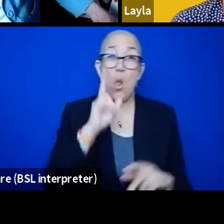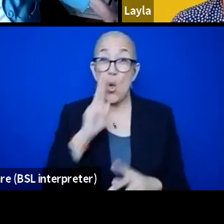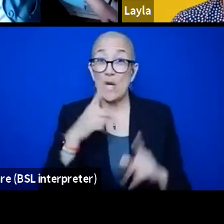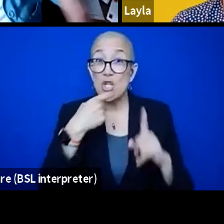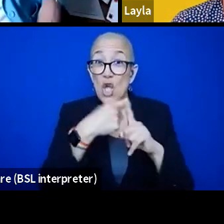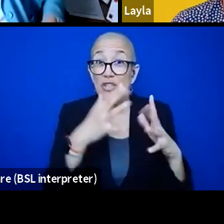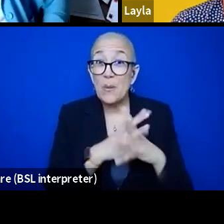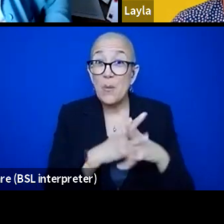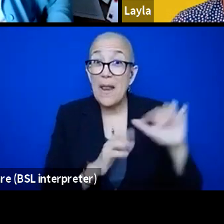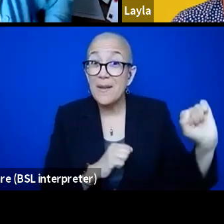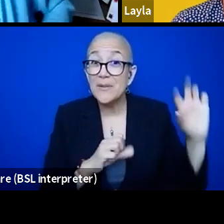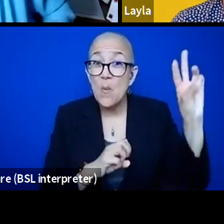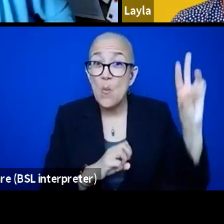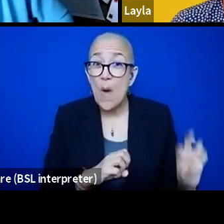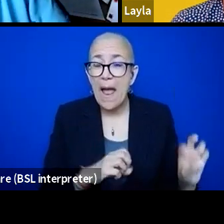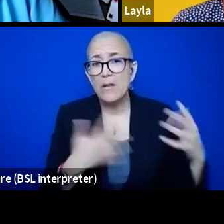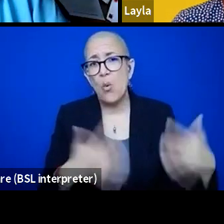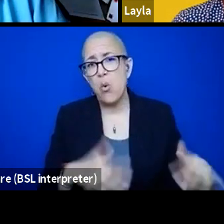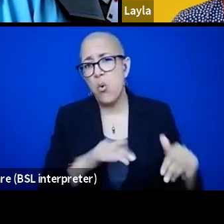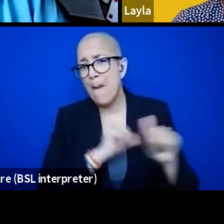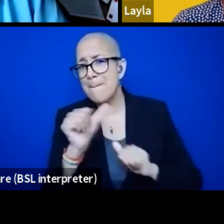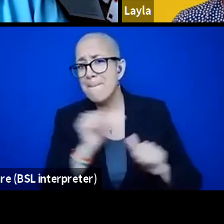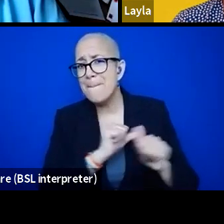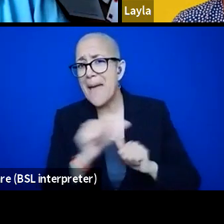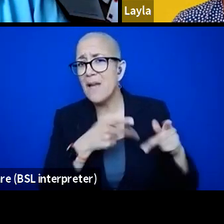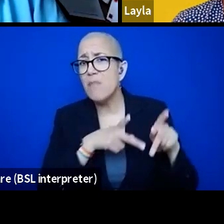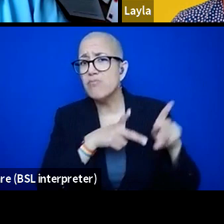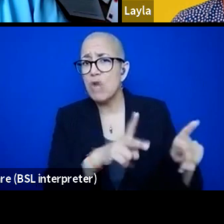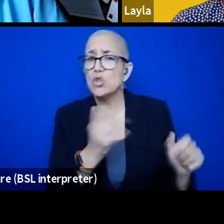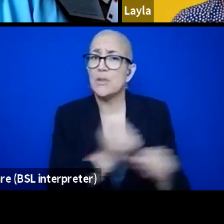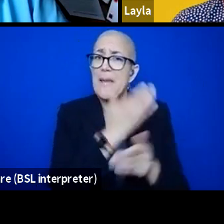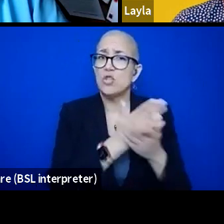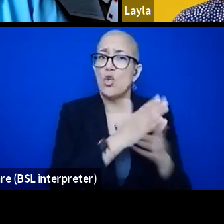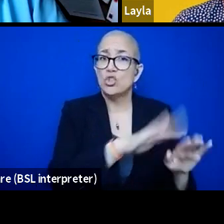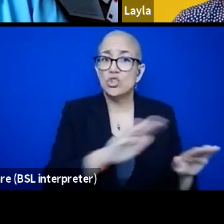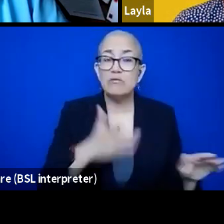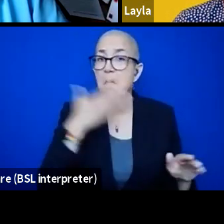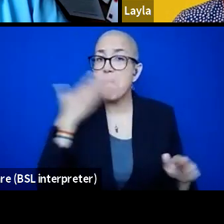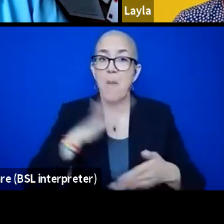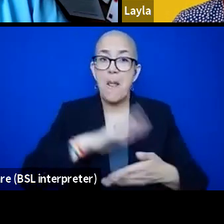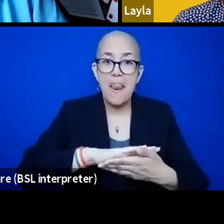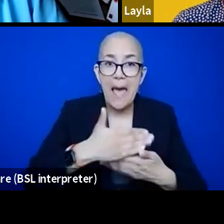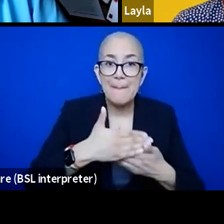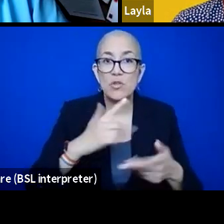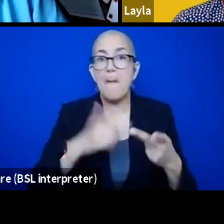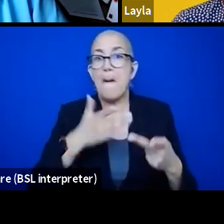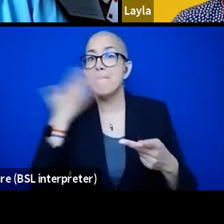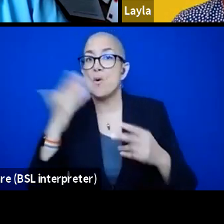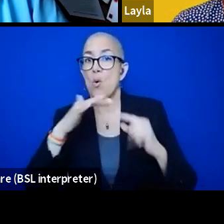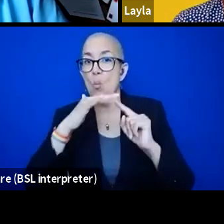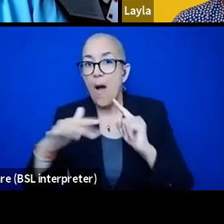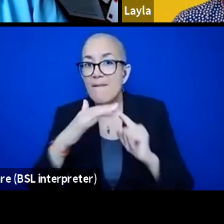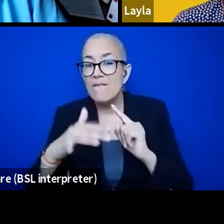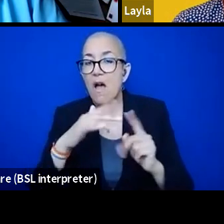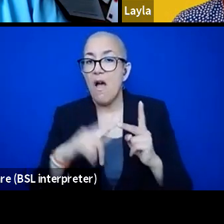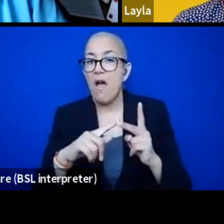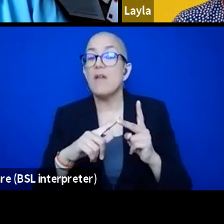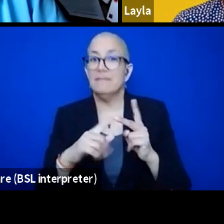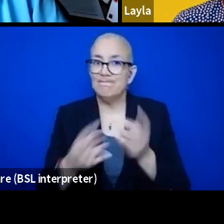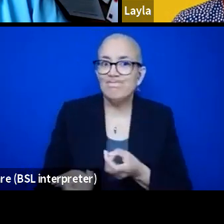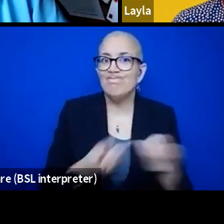did in Wales. A much better approach to making sure those children who didn't have laptops, didn't have access to Wi-Fi or whatever, got